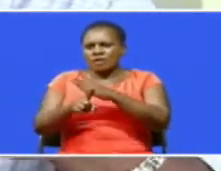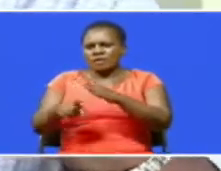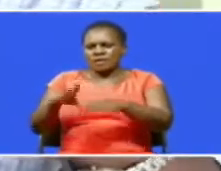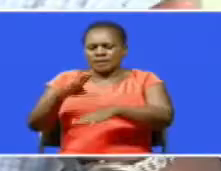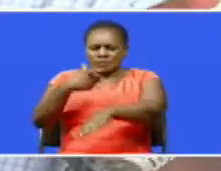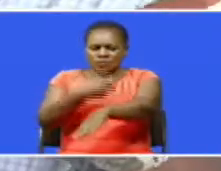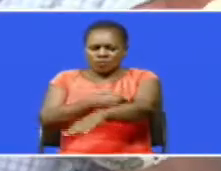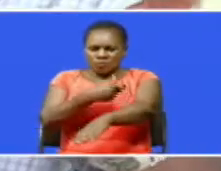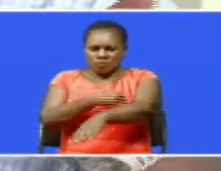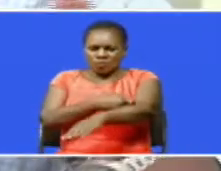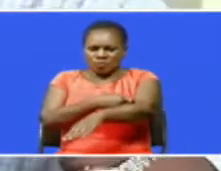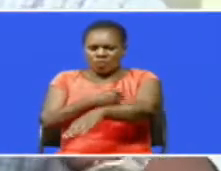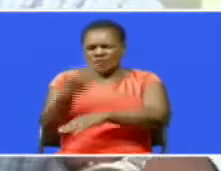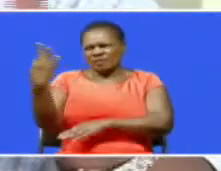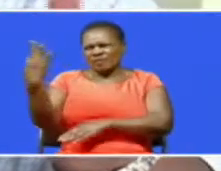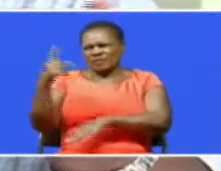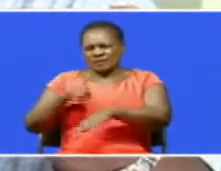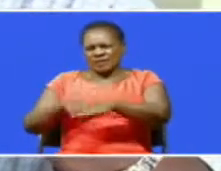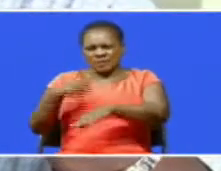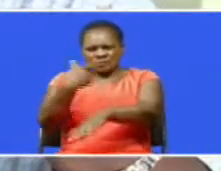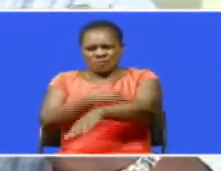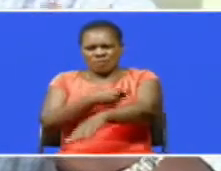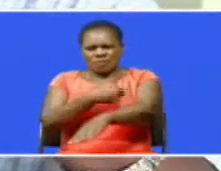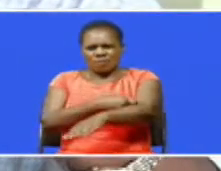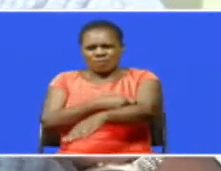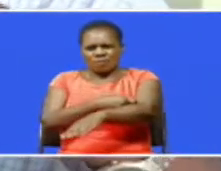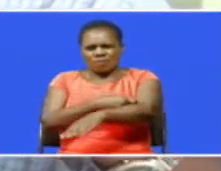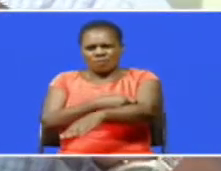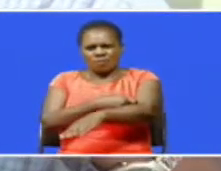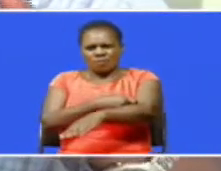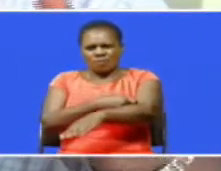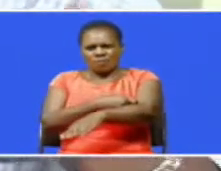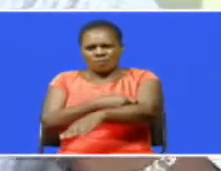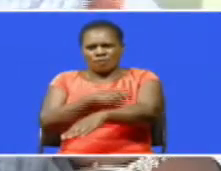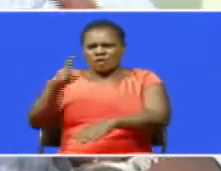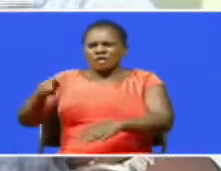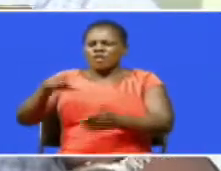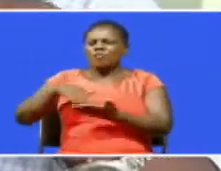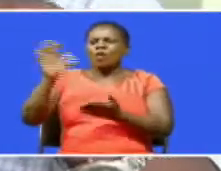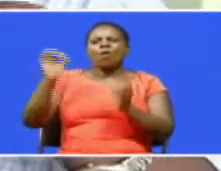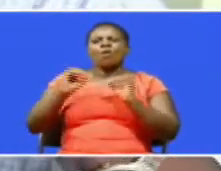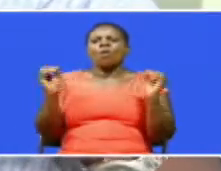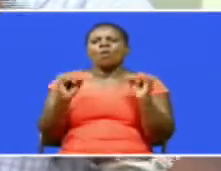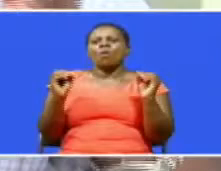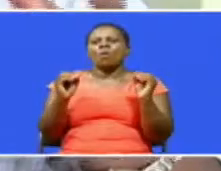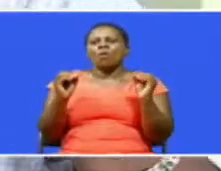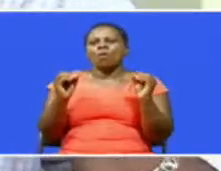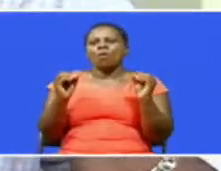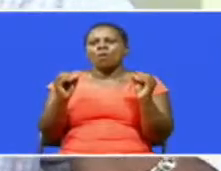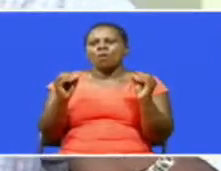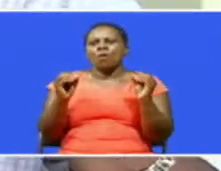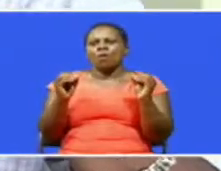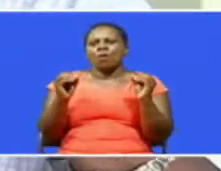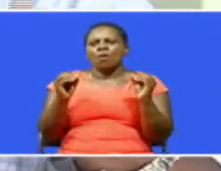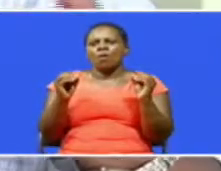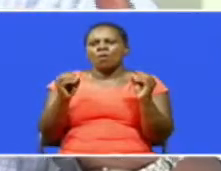3 doses of your pneumococcal vaccine, you do not need more. We do not give you bakshishi